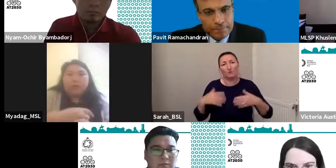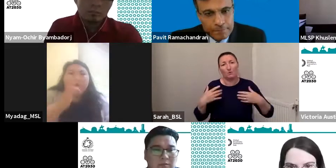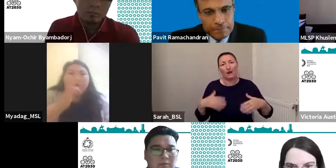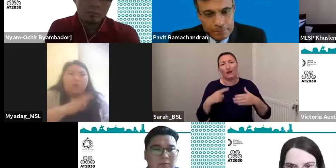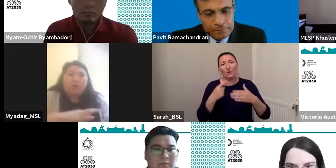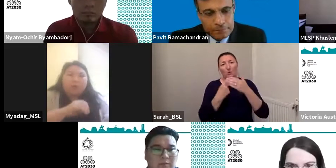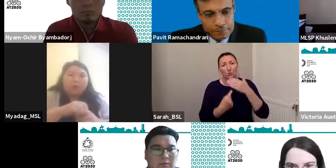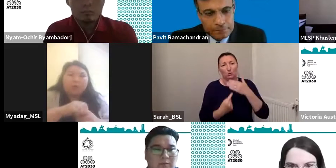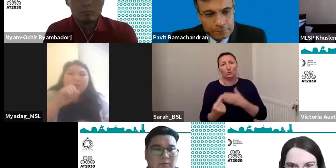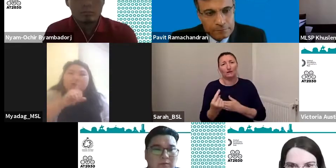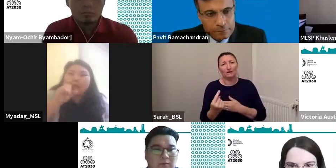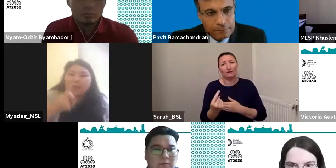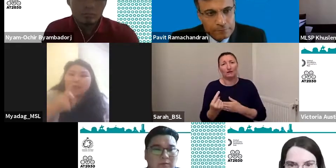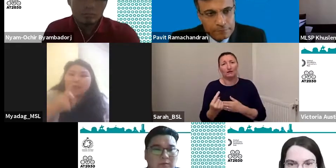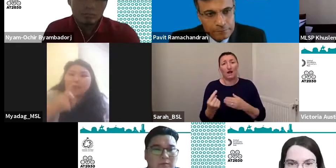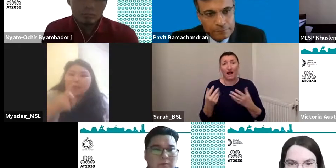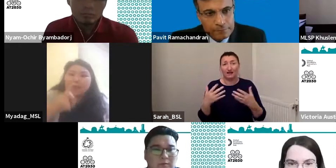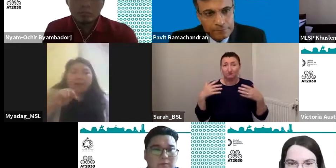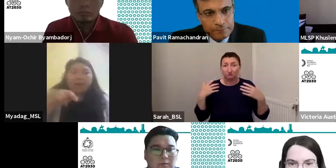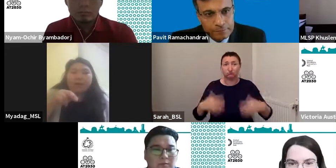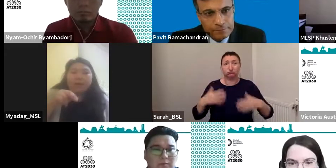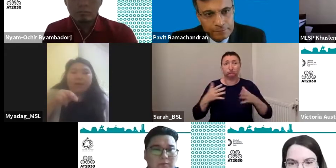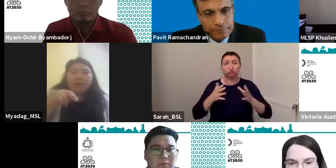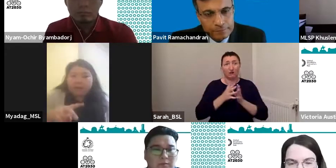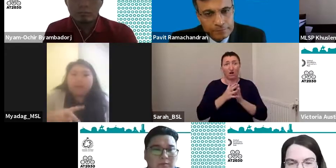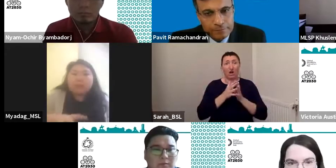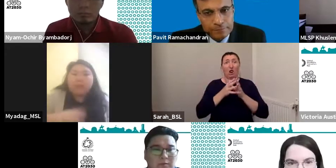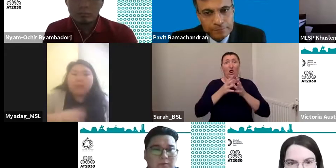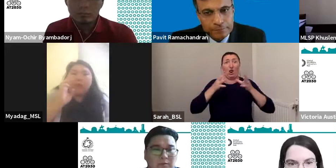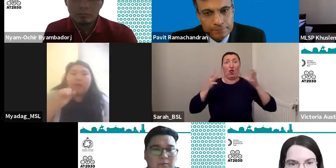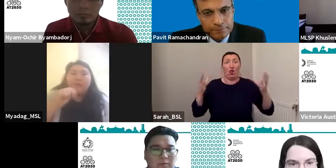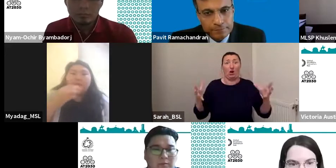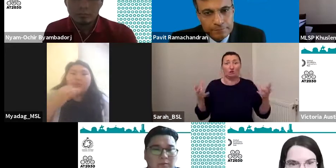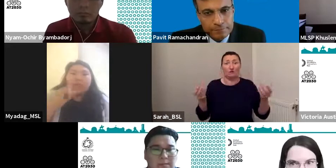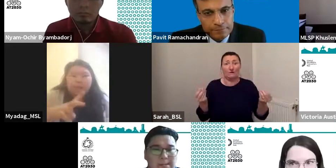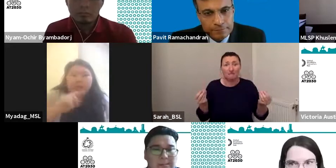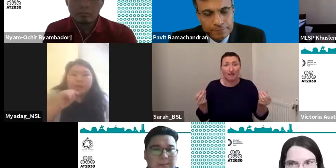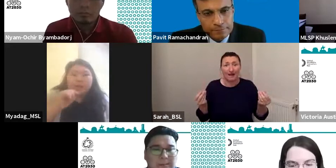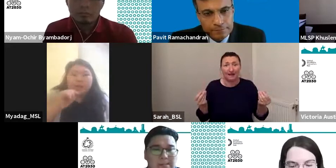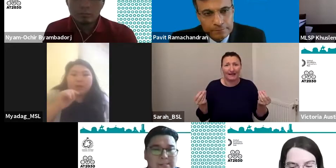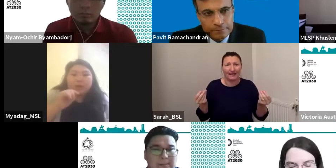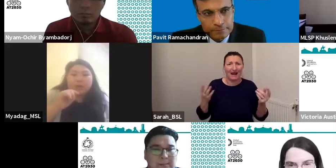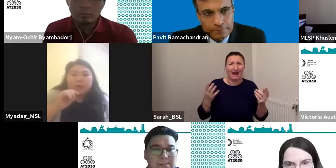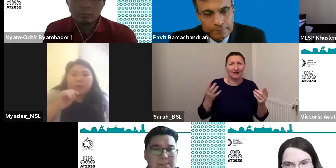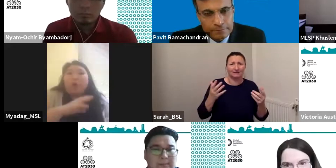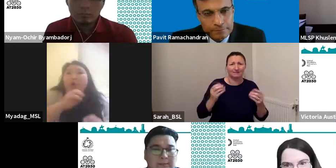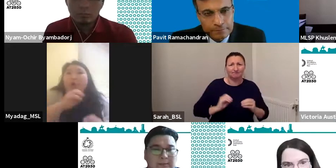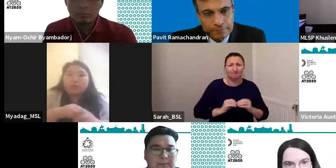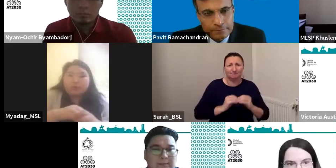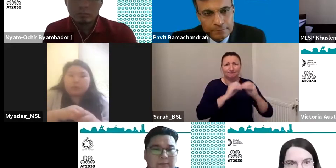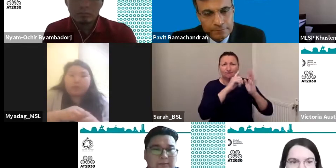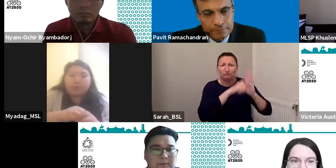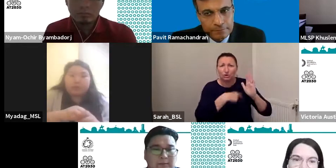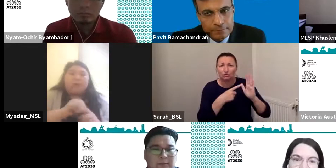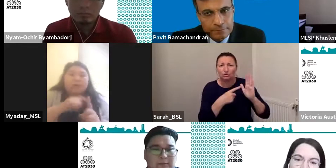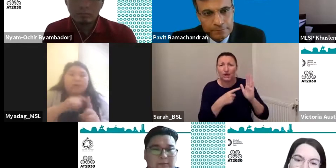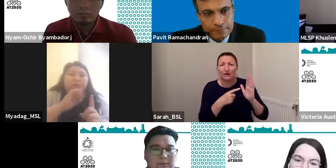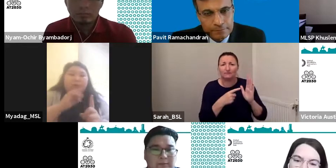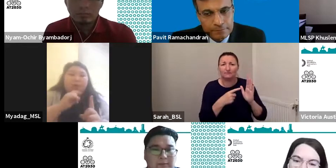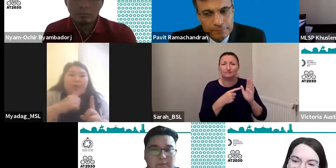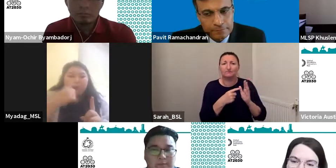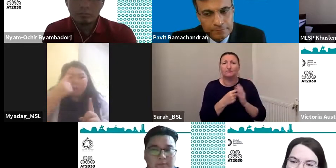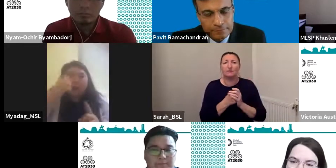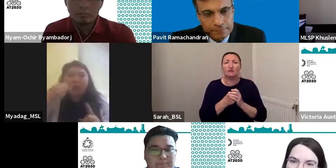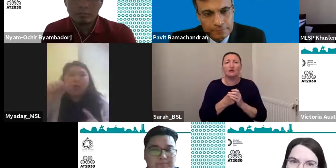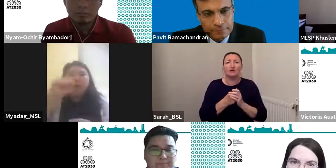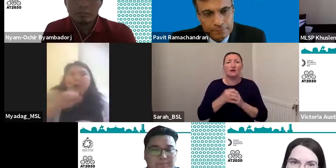and its scale is also unique. So to the government of Mongolia and the Asian Development Bank, and also the JICA support that's been mentioned